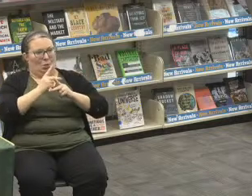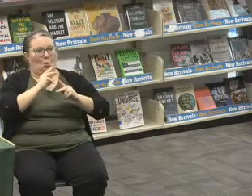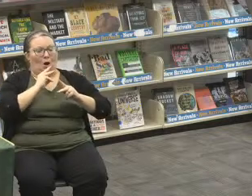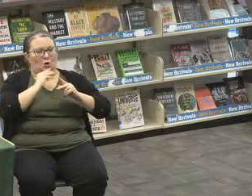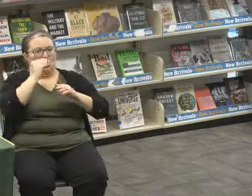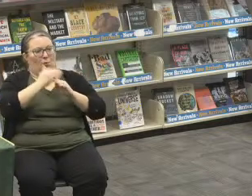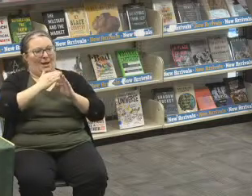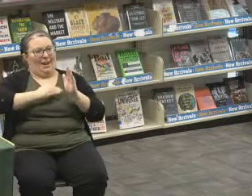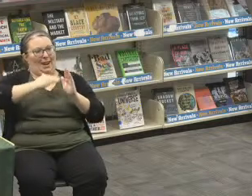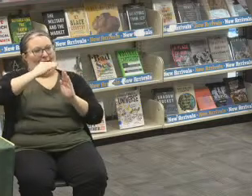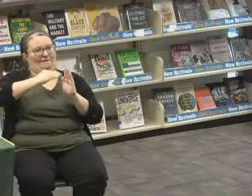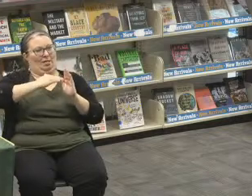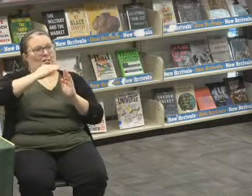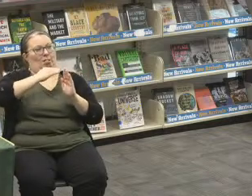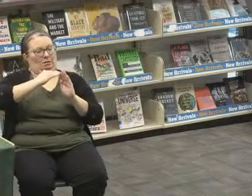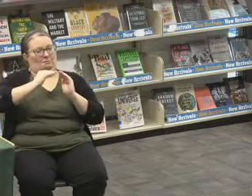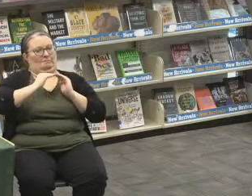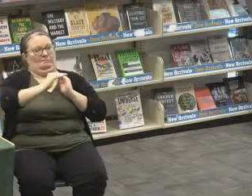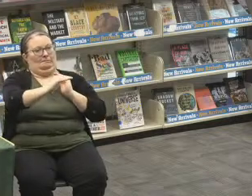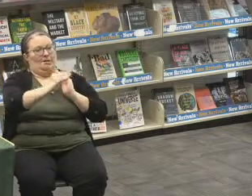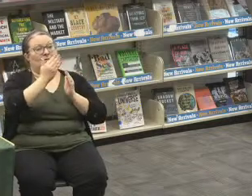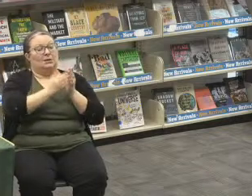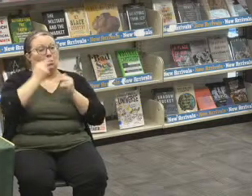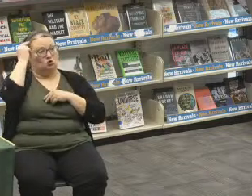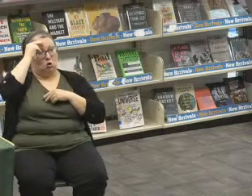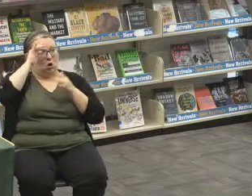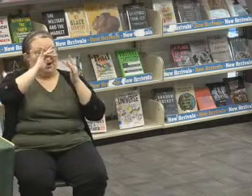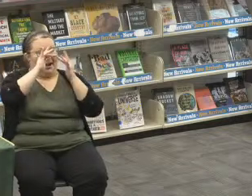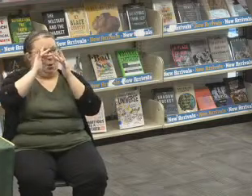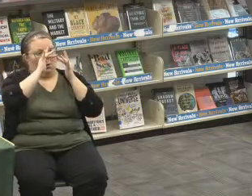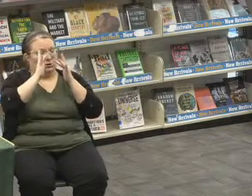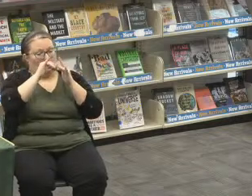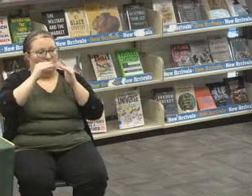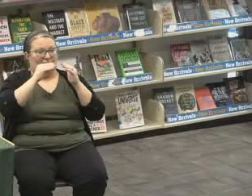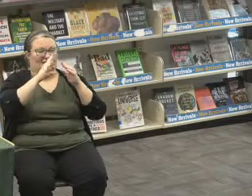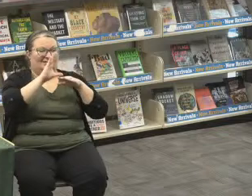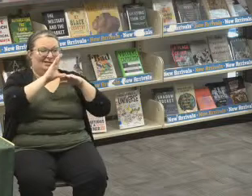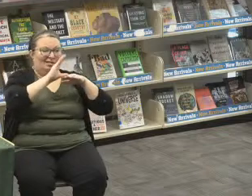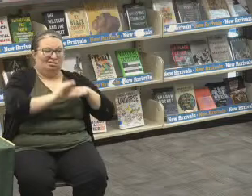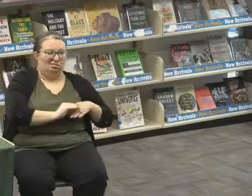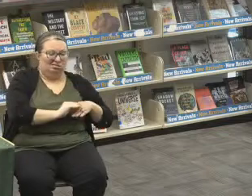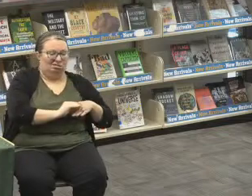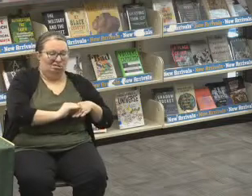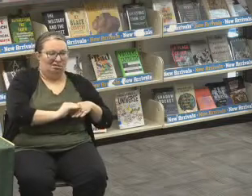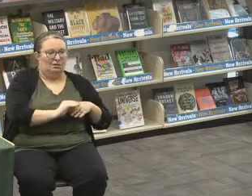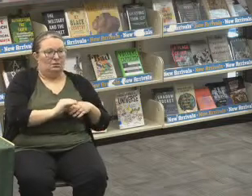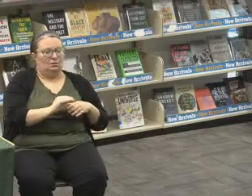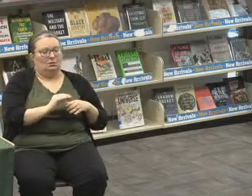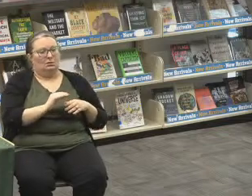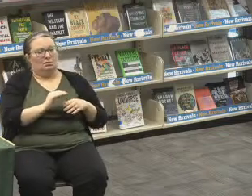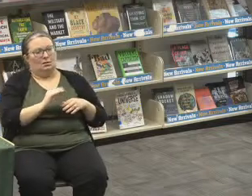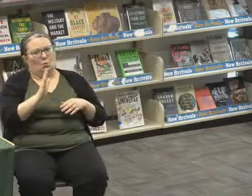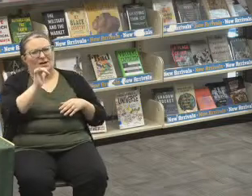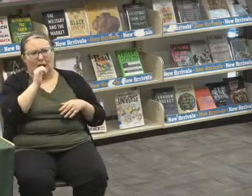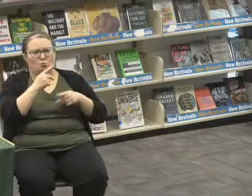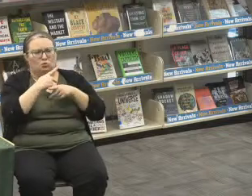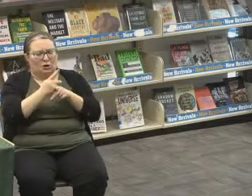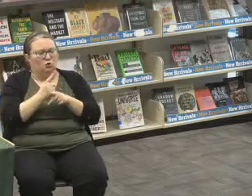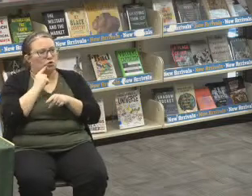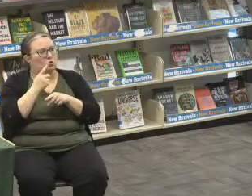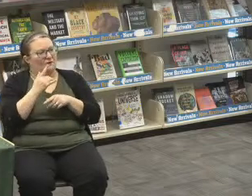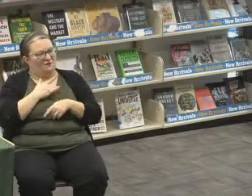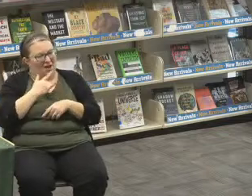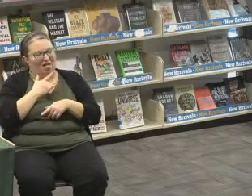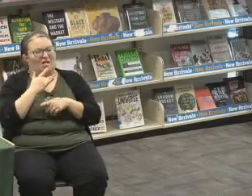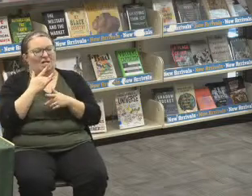at the right level. And certain neural networks are going to be dampened because it would not be productive to you